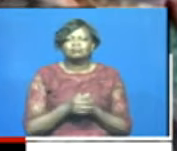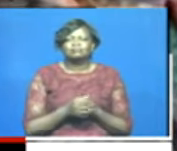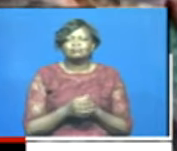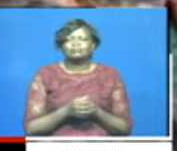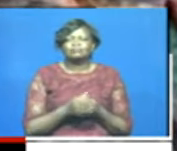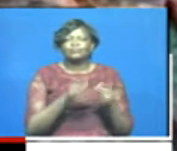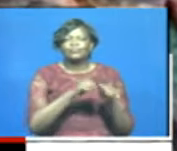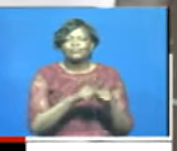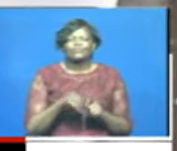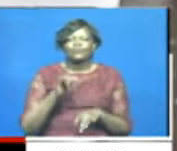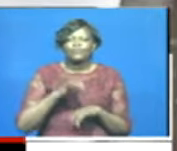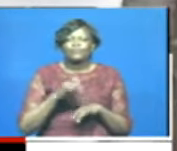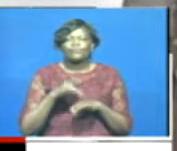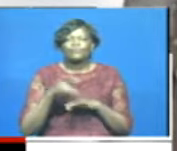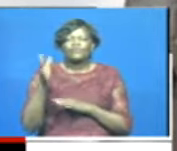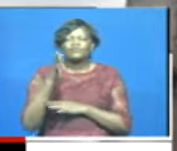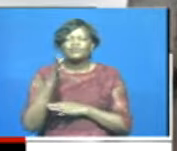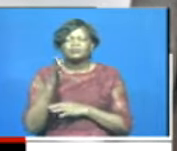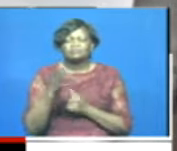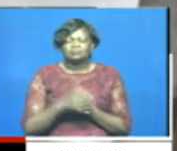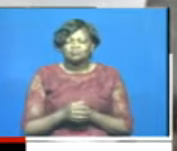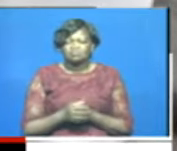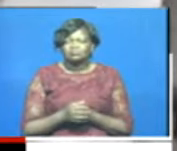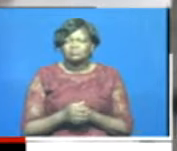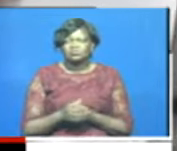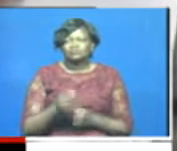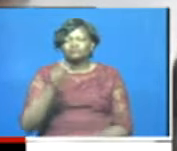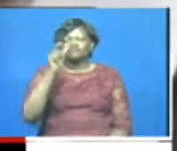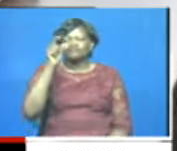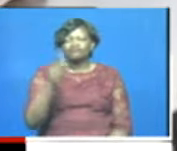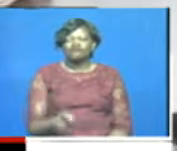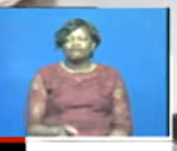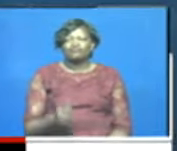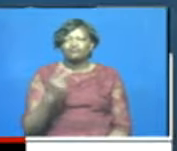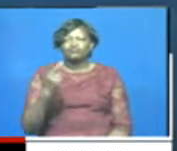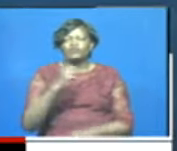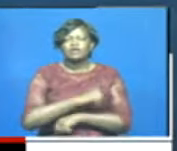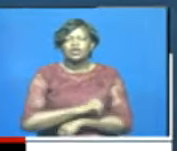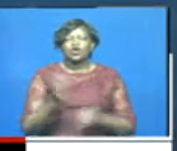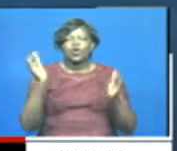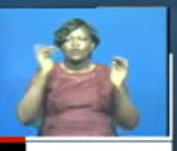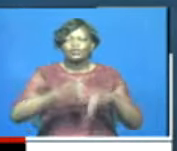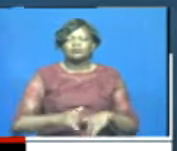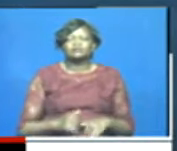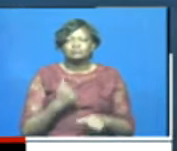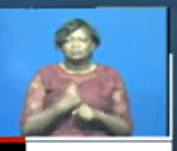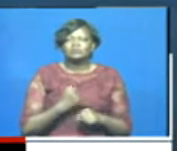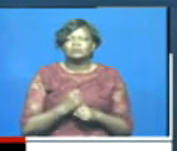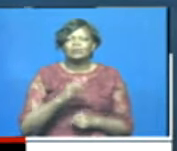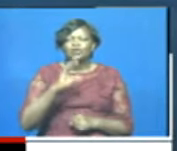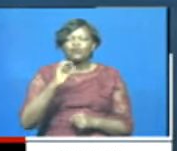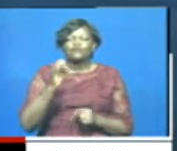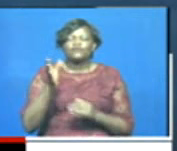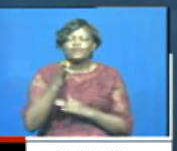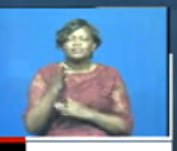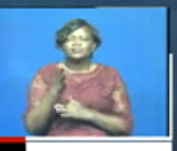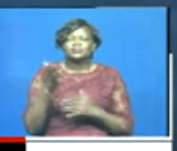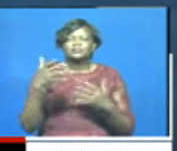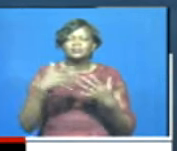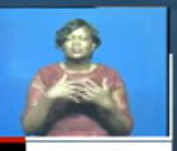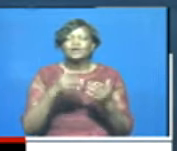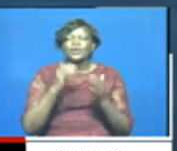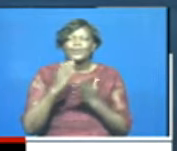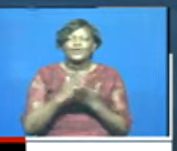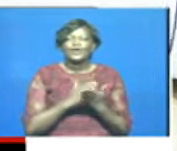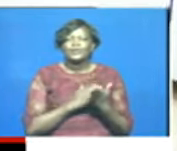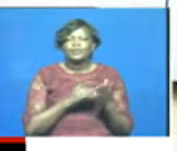also affecting the fisheries subsector in the region. The two-day conference convened by the Ecofish Integrated Program Management Unit